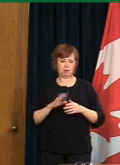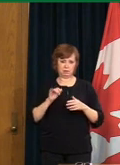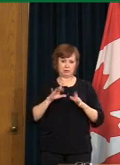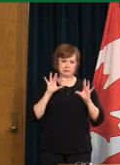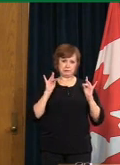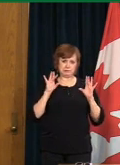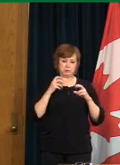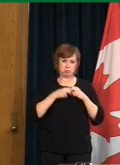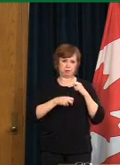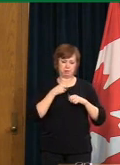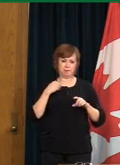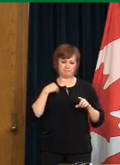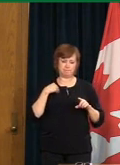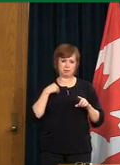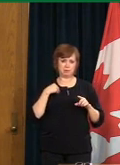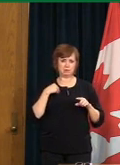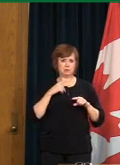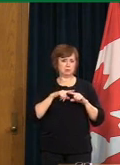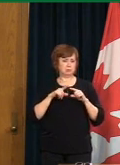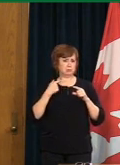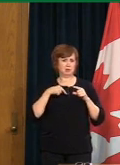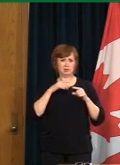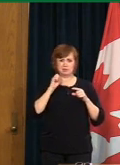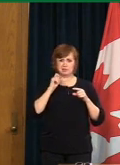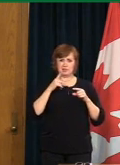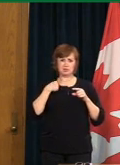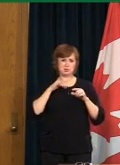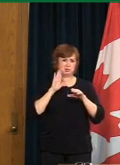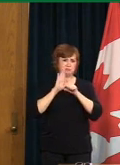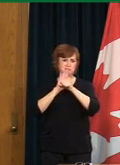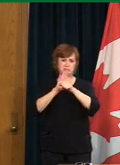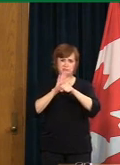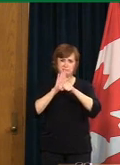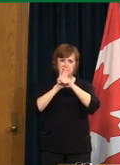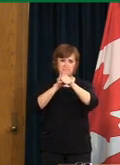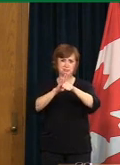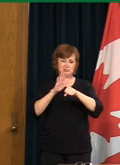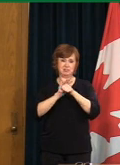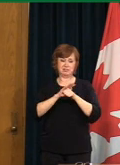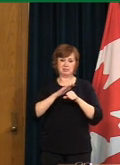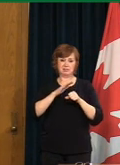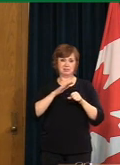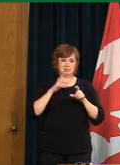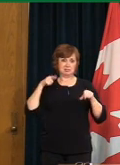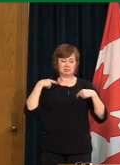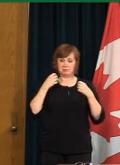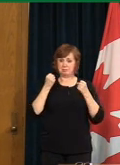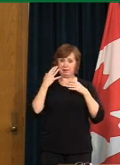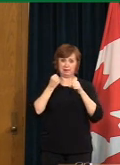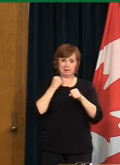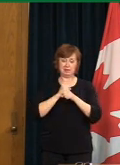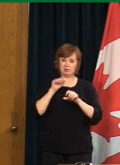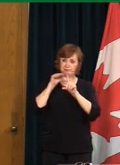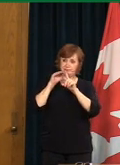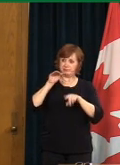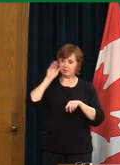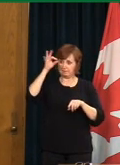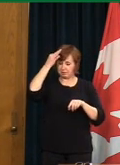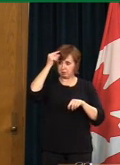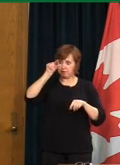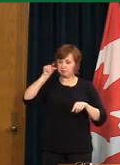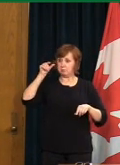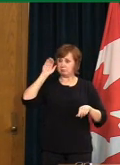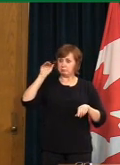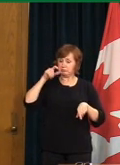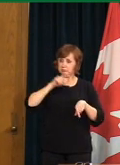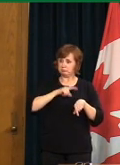and it's one that Saskatchewan has been advocating for not just the last number of months, but the last number of years with our federal government to